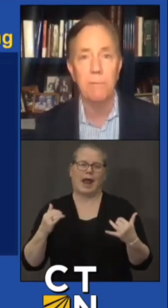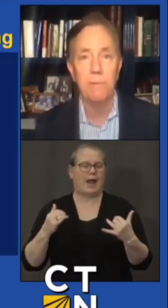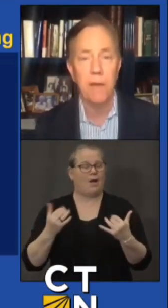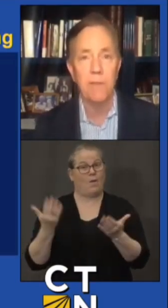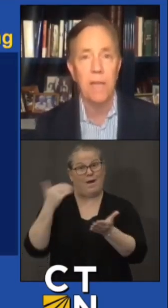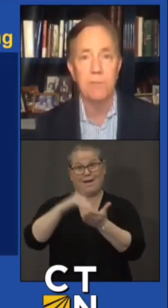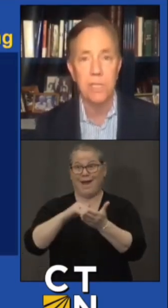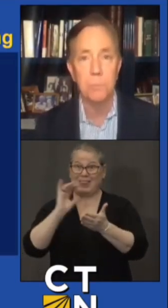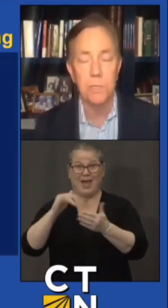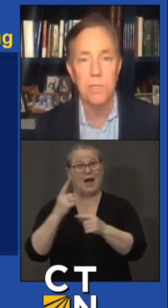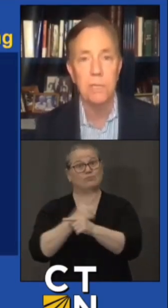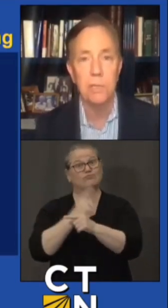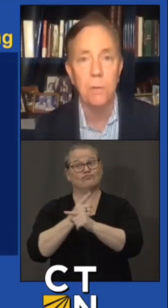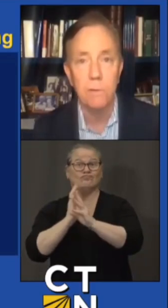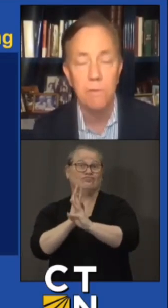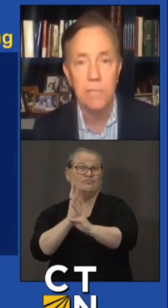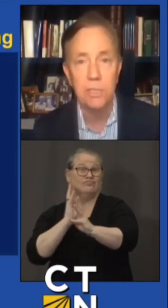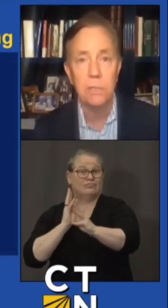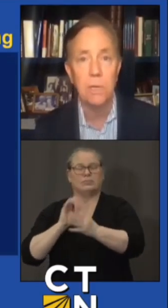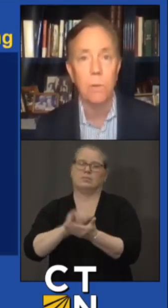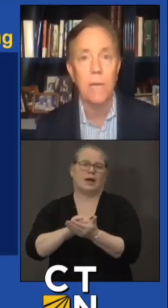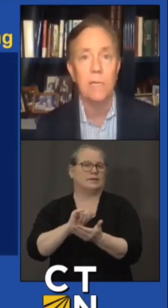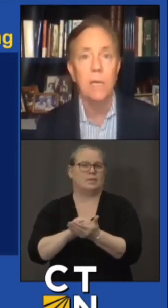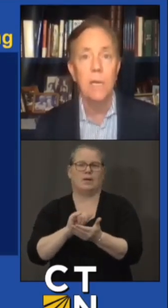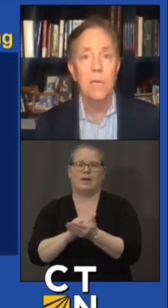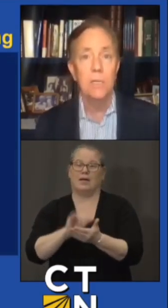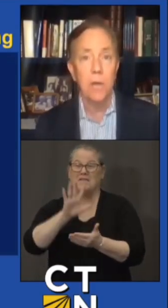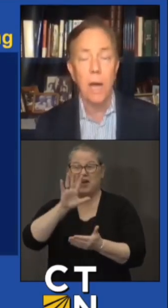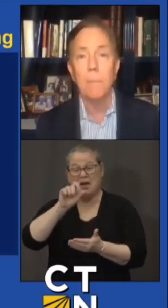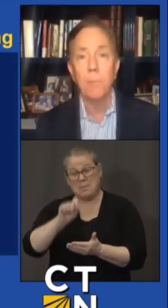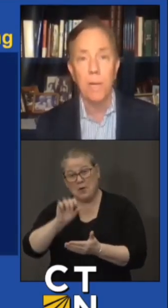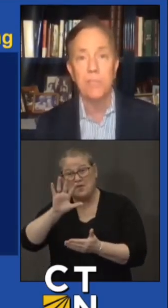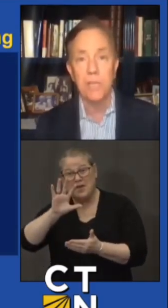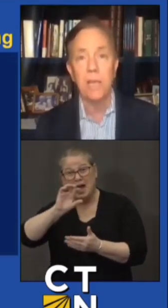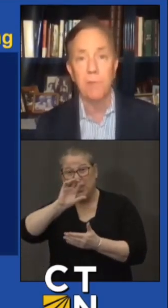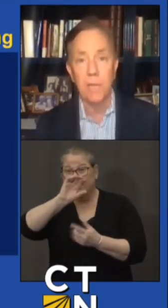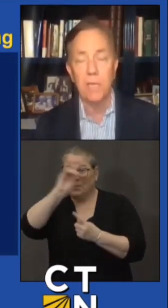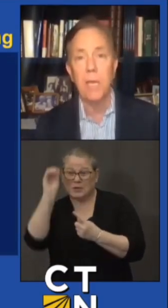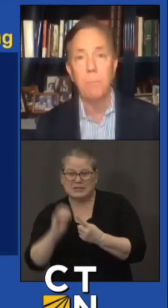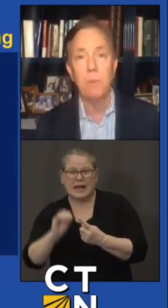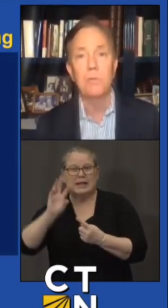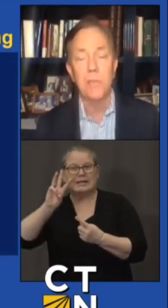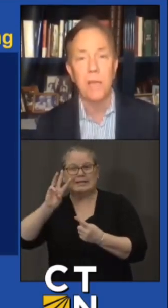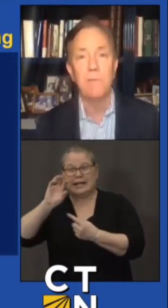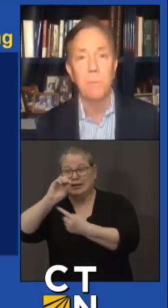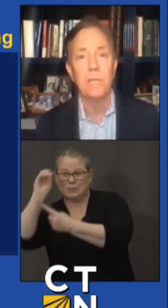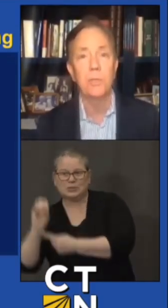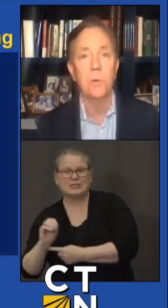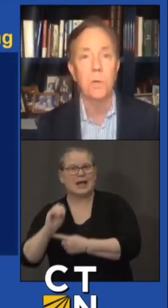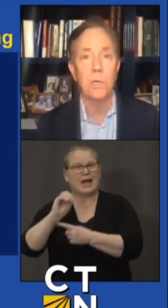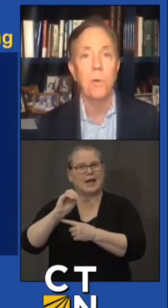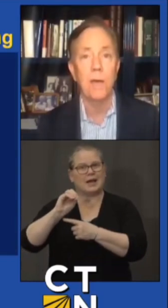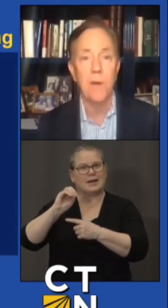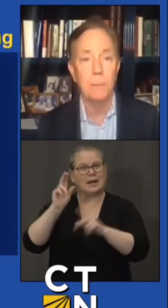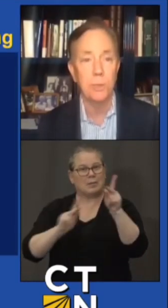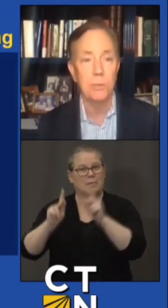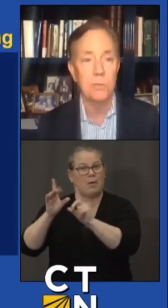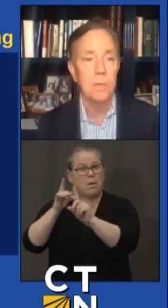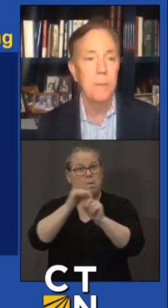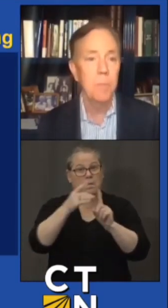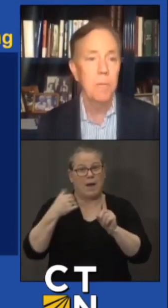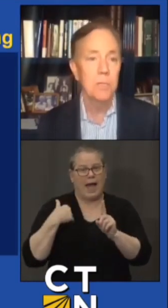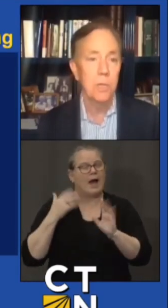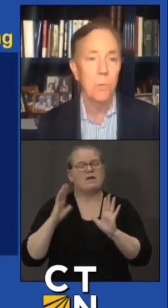we have a 5.5%, 6% COVID infection rate to operate safely, keep you safe, and make sure you have